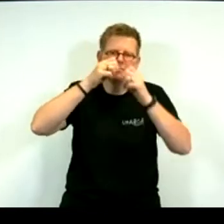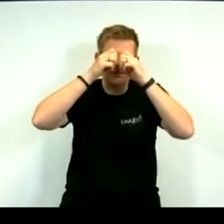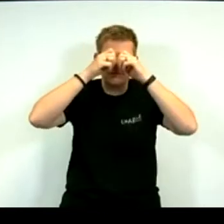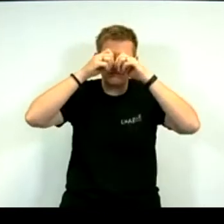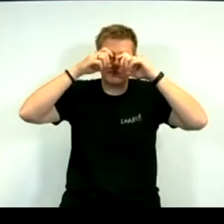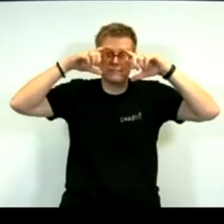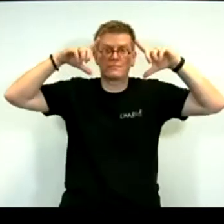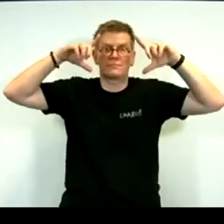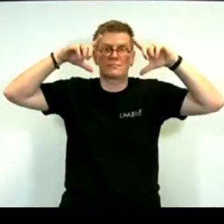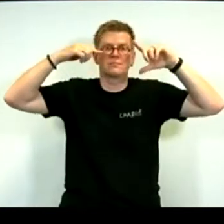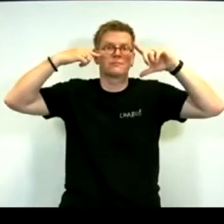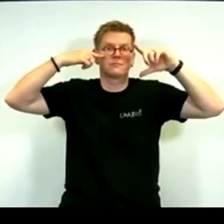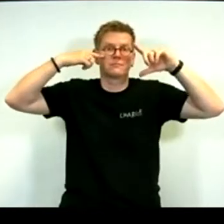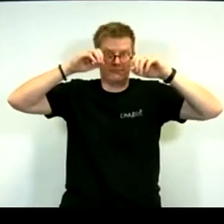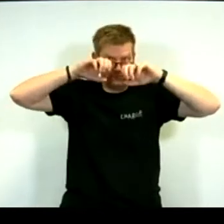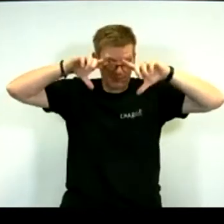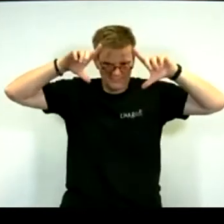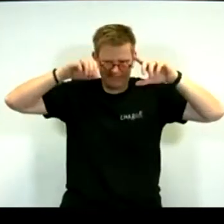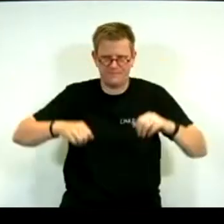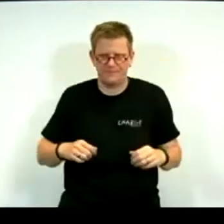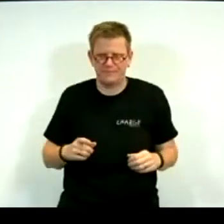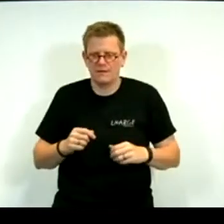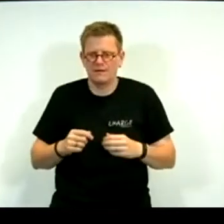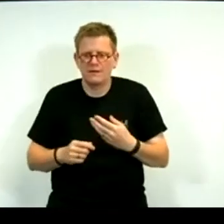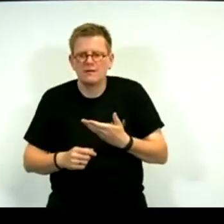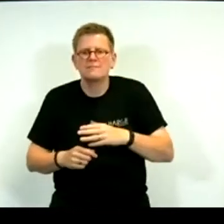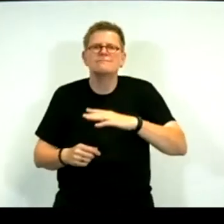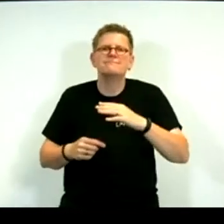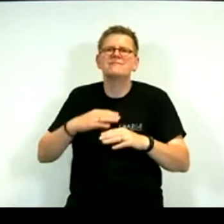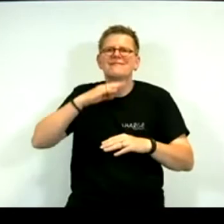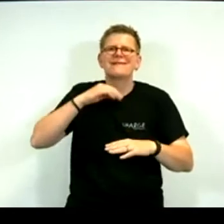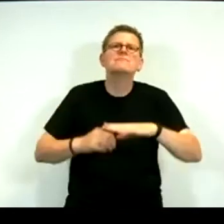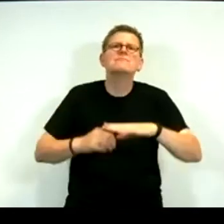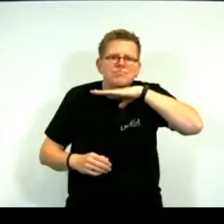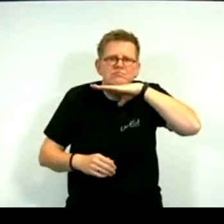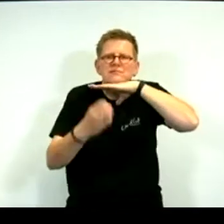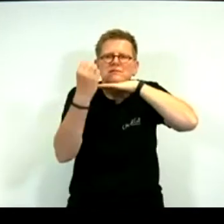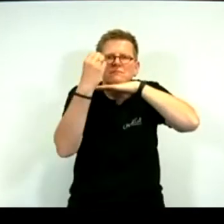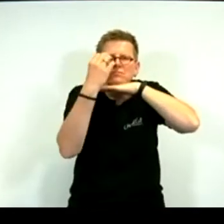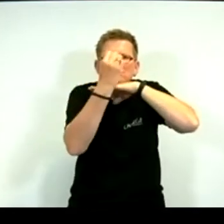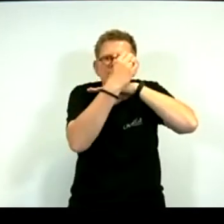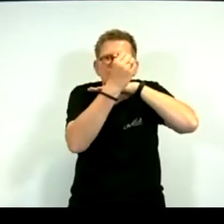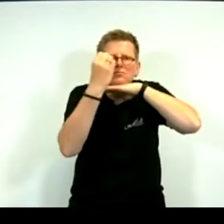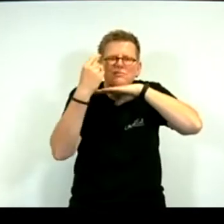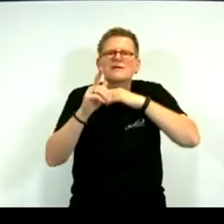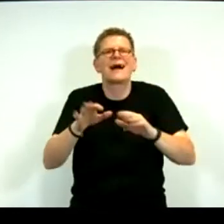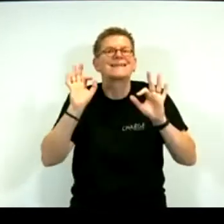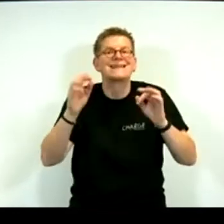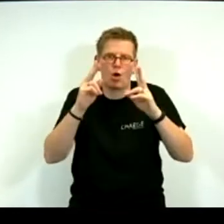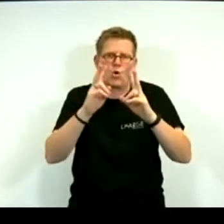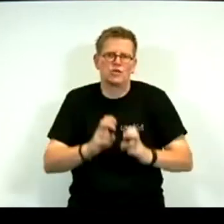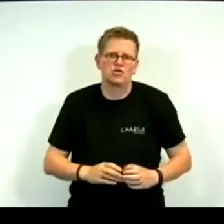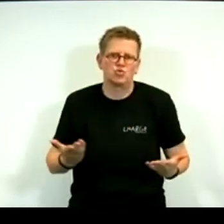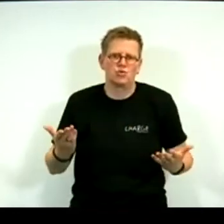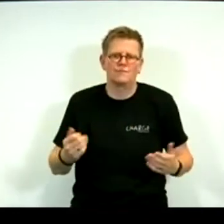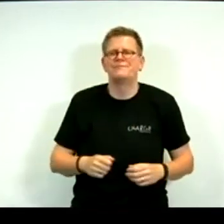bright lights come and they see a lot of the inside of the eye. Now, with someone that young, you can't do that. You can